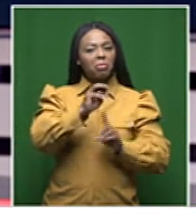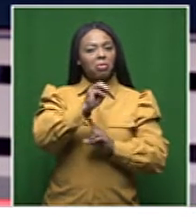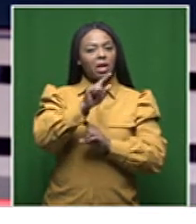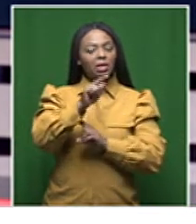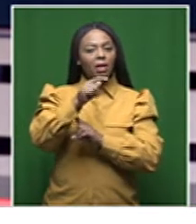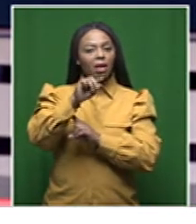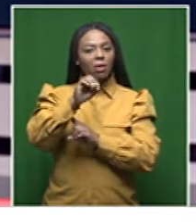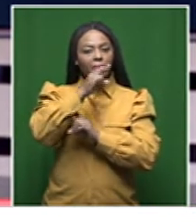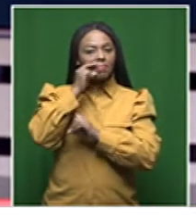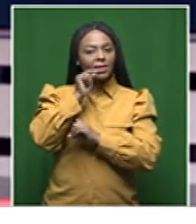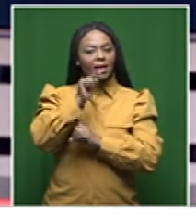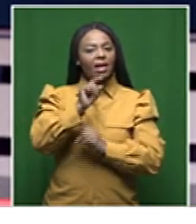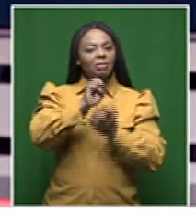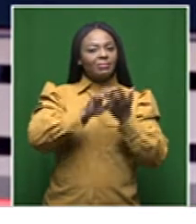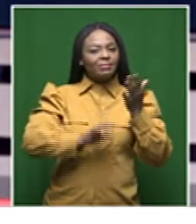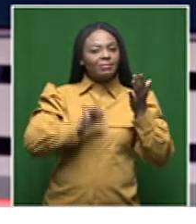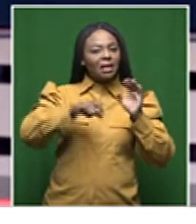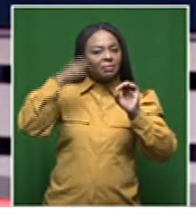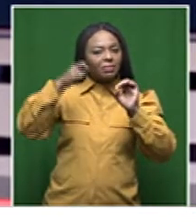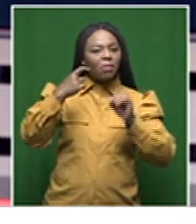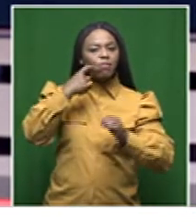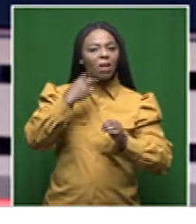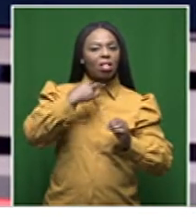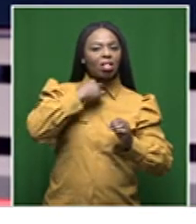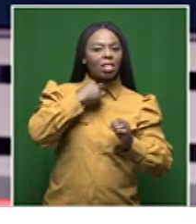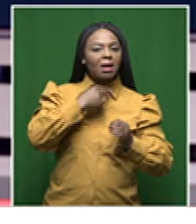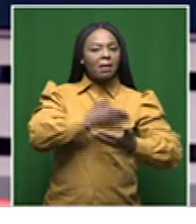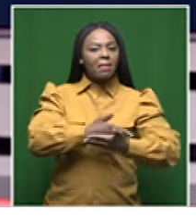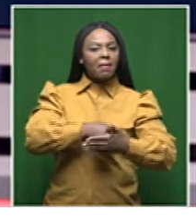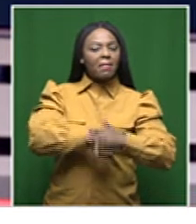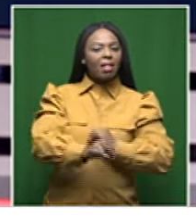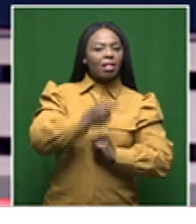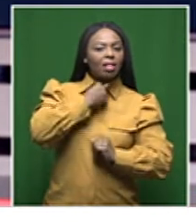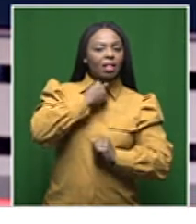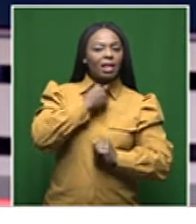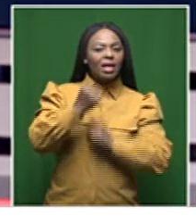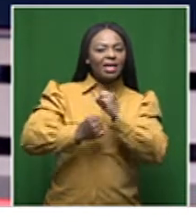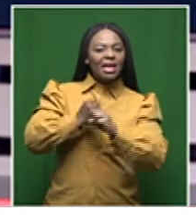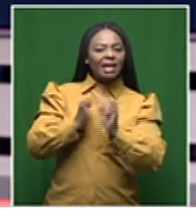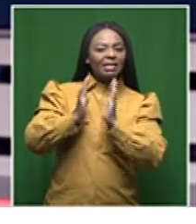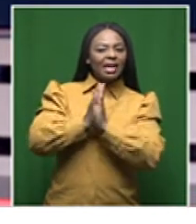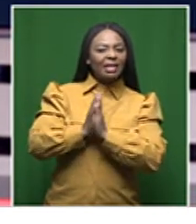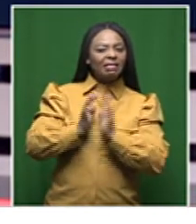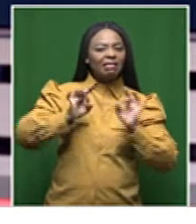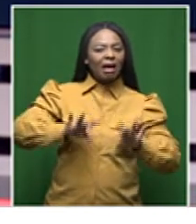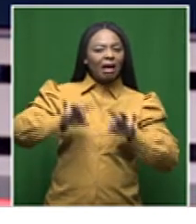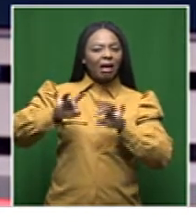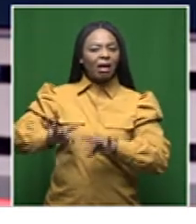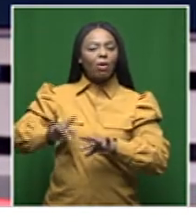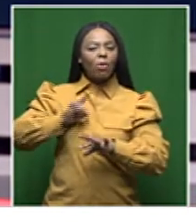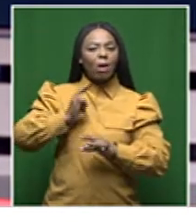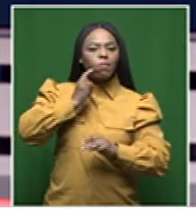infertility through her documentary film, When Babies Don't Come, where she documents her 10-year struggle with infertility. Through the